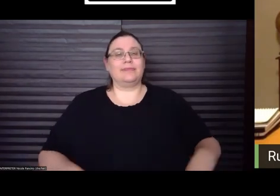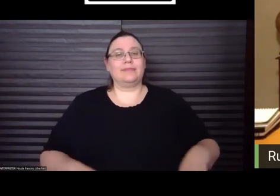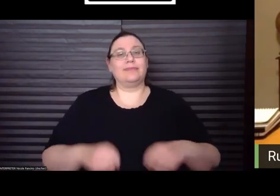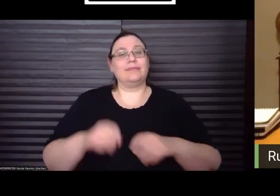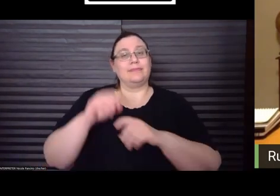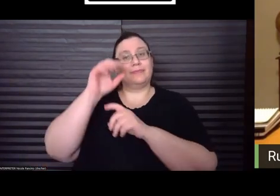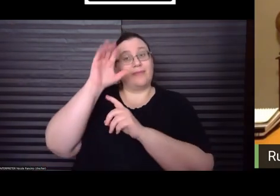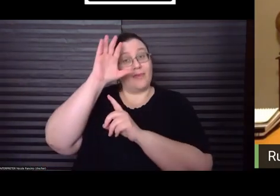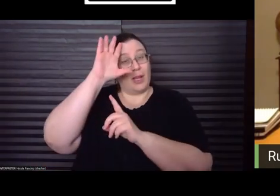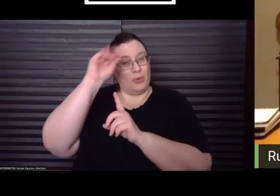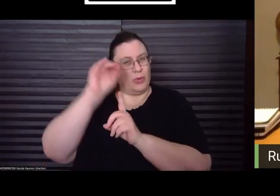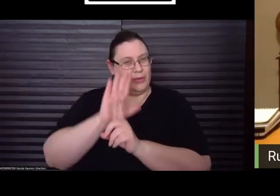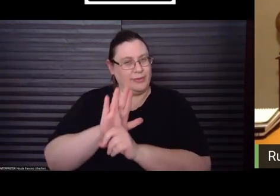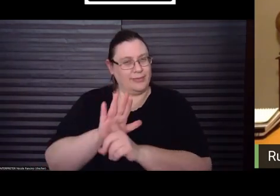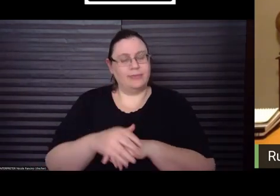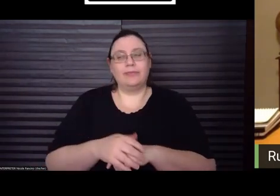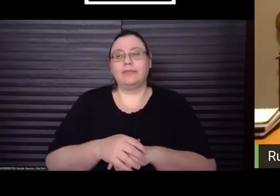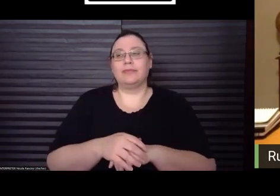A boy.